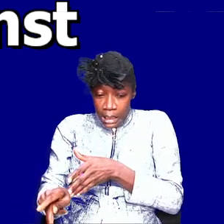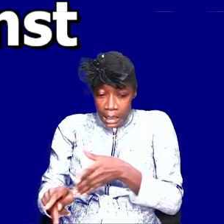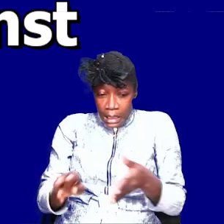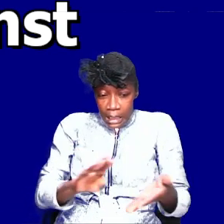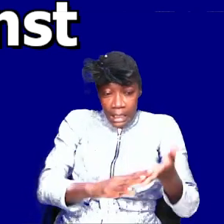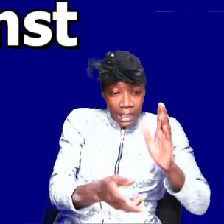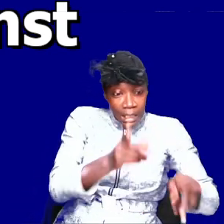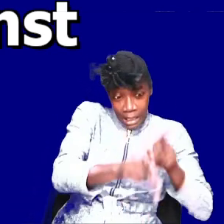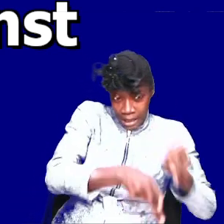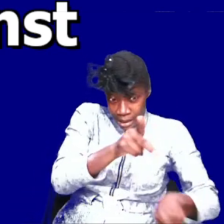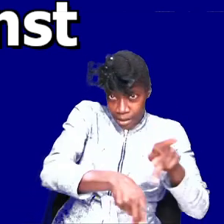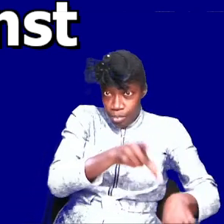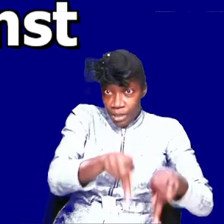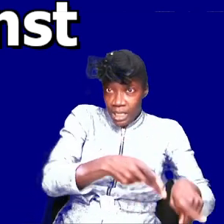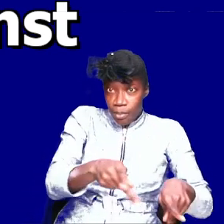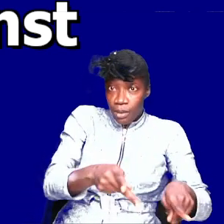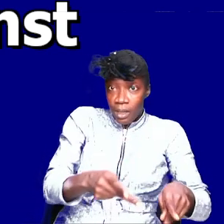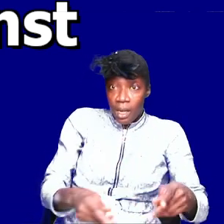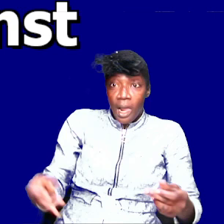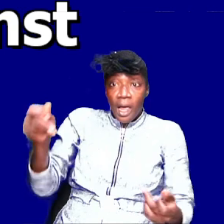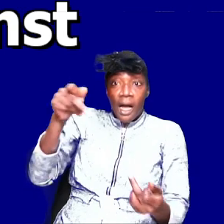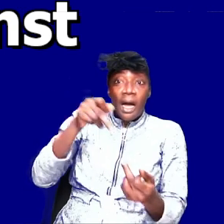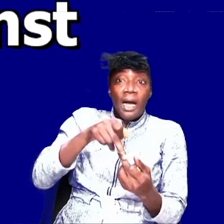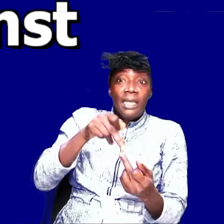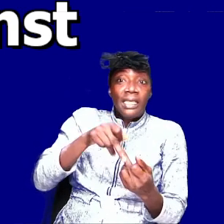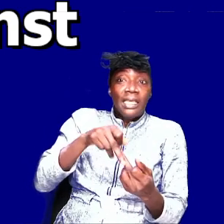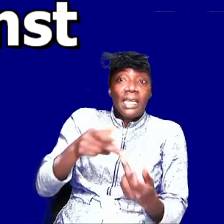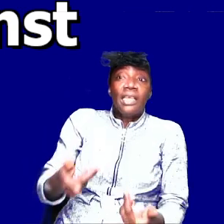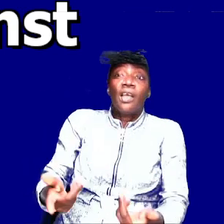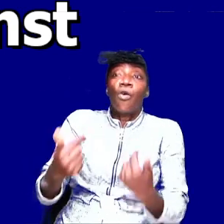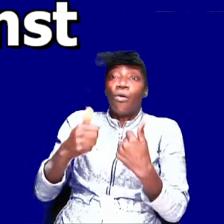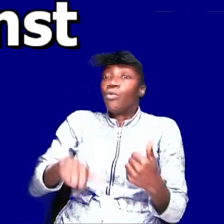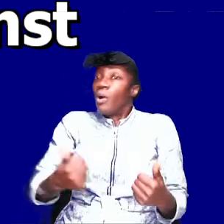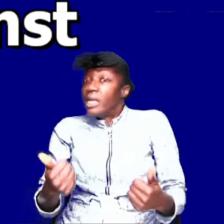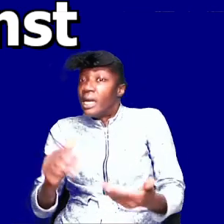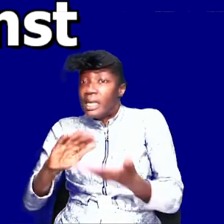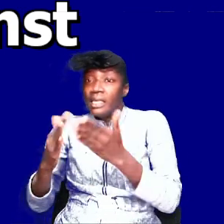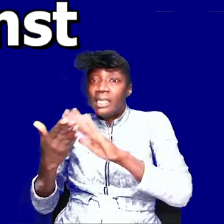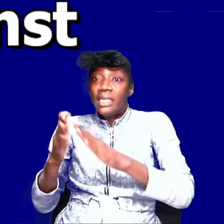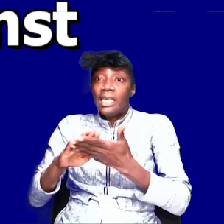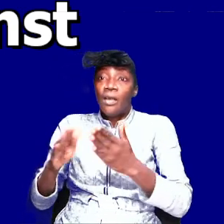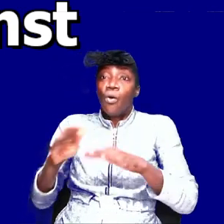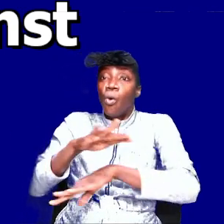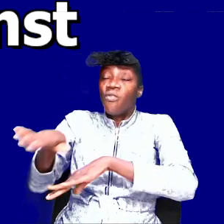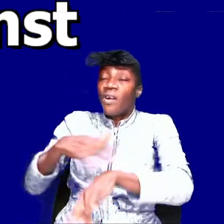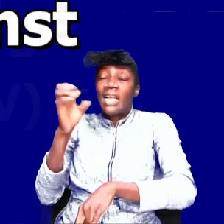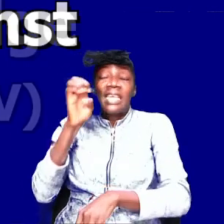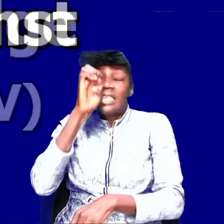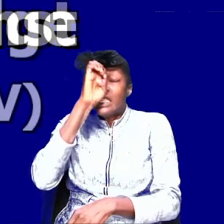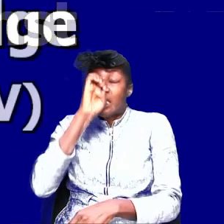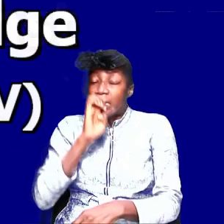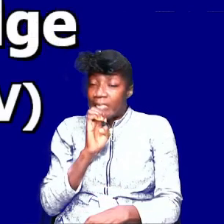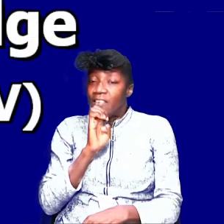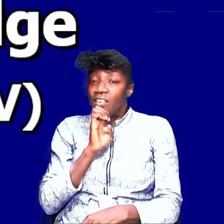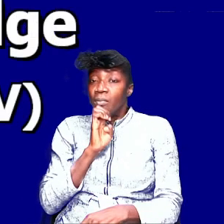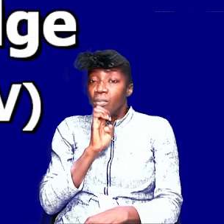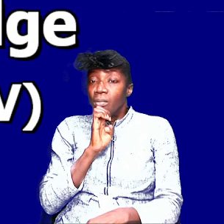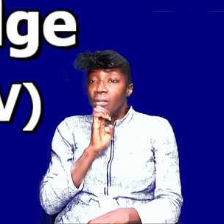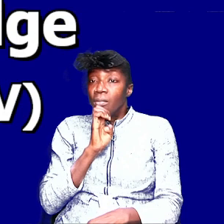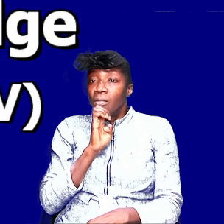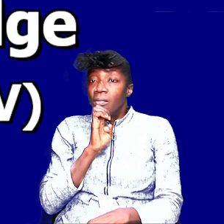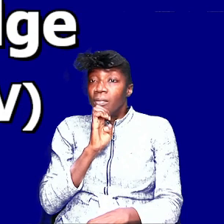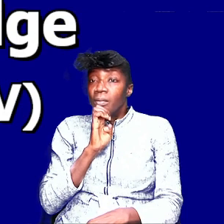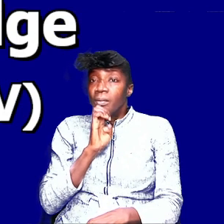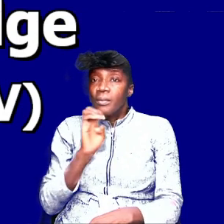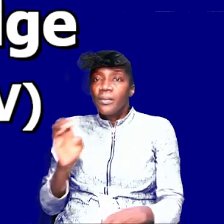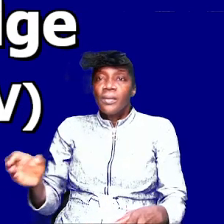Havilah until the bow comes to Shur, that is over against Egypt. And he